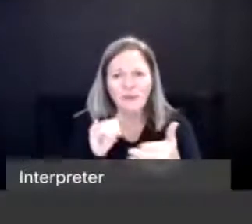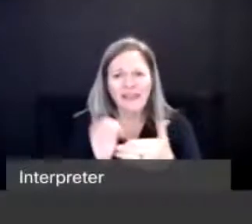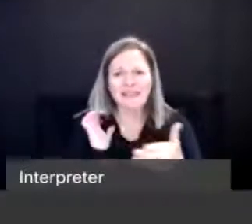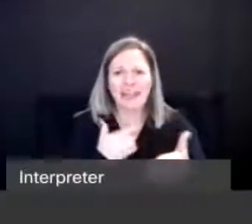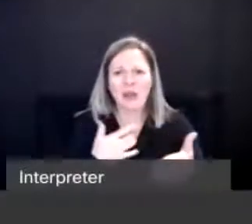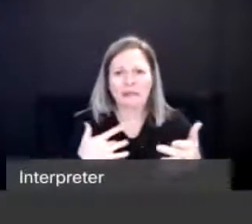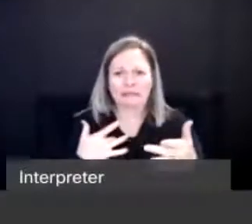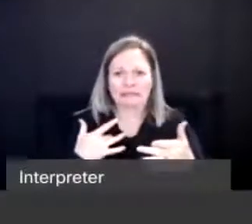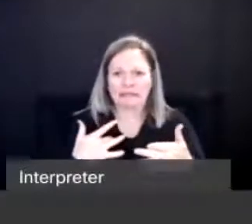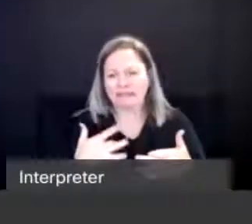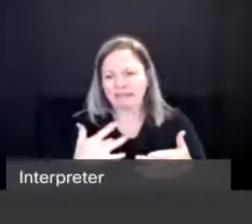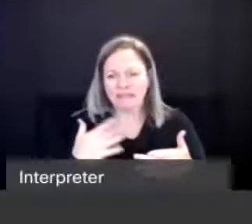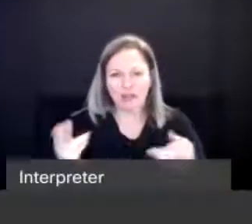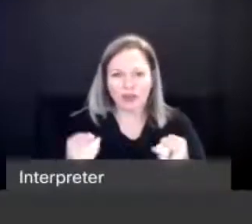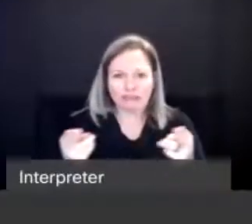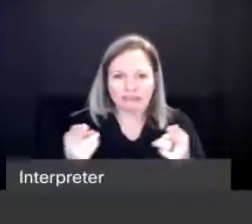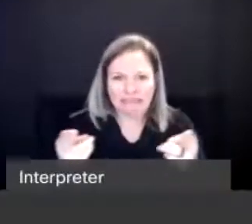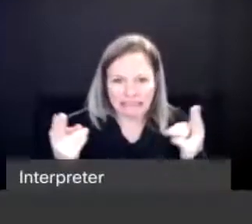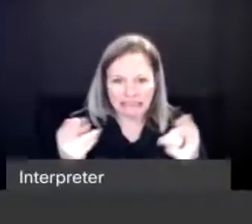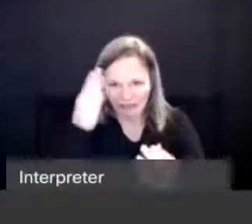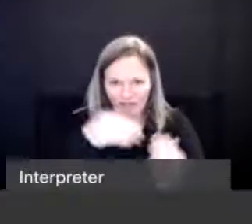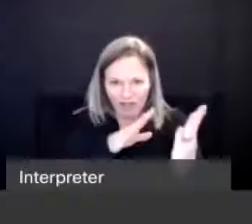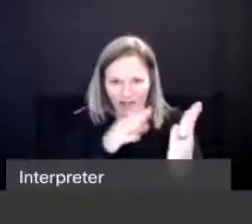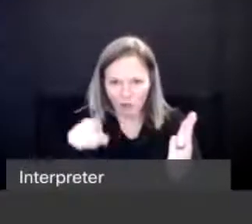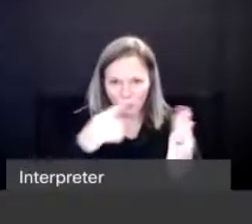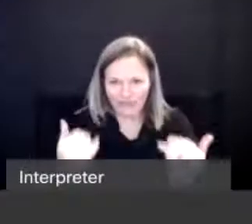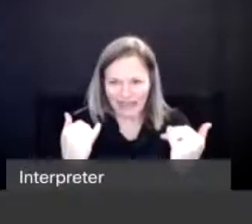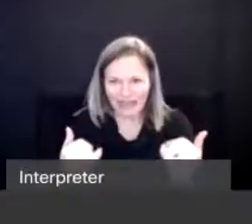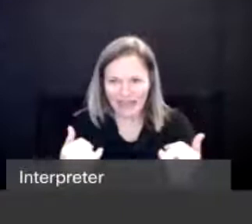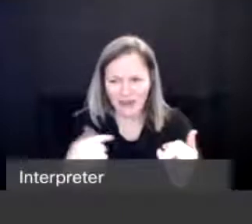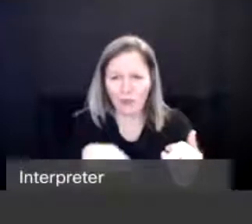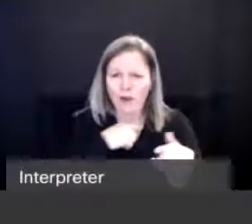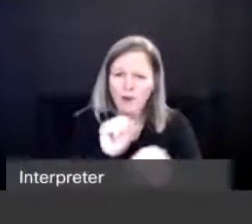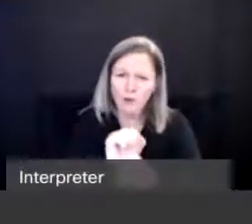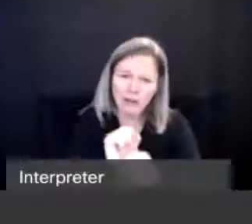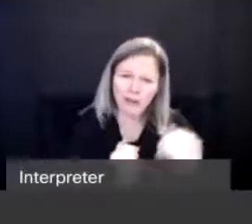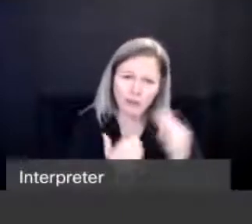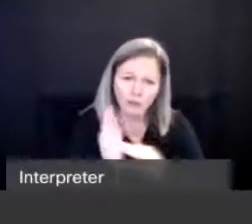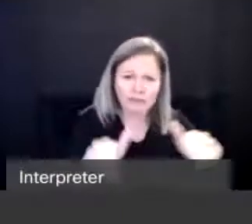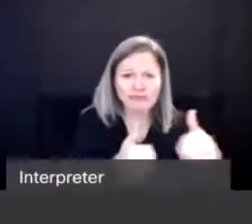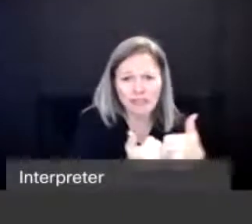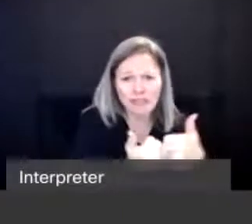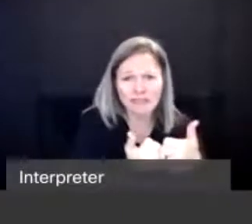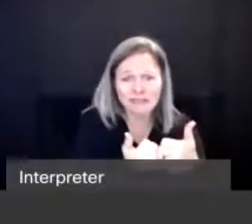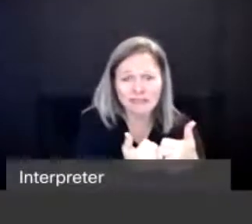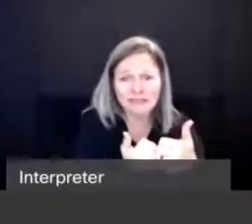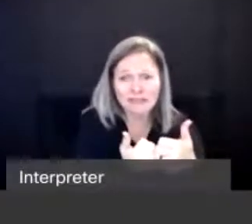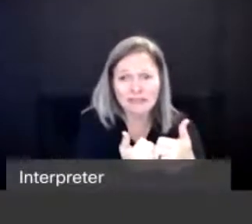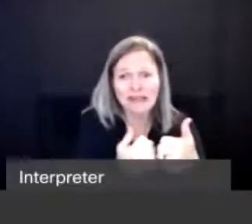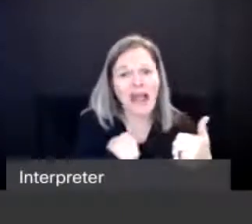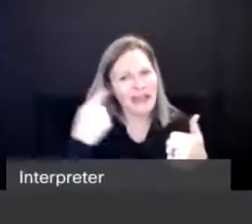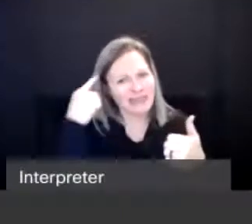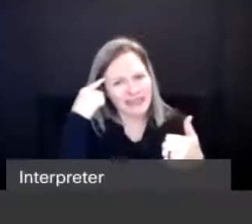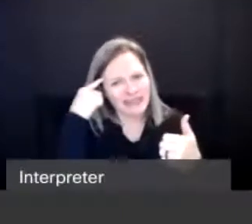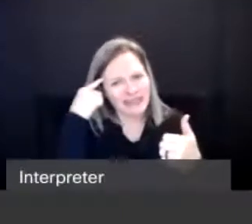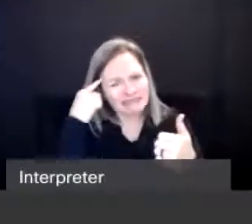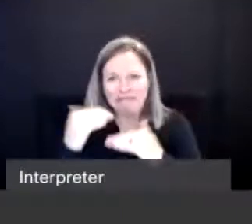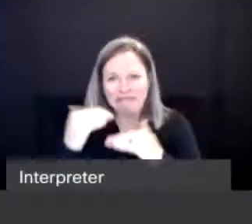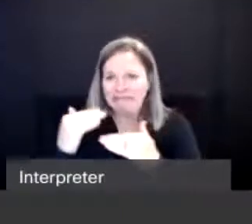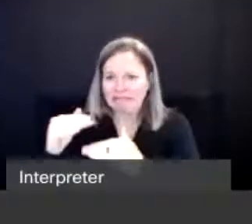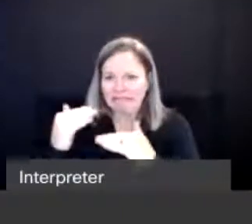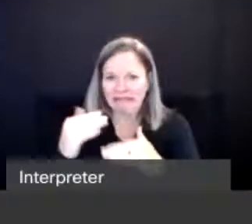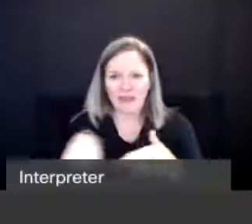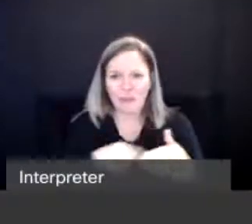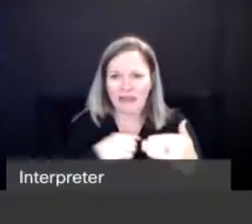have before you today as we work through those challenges. I think the constraints that we place on